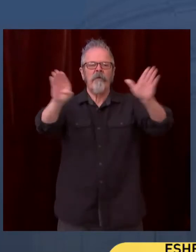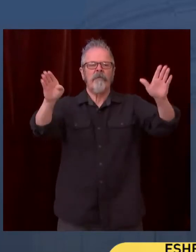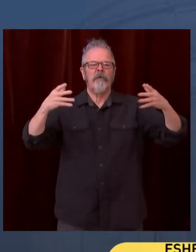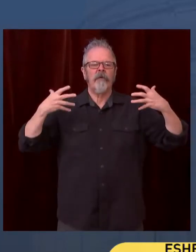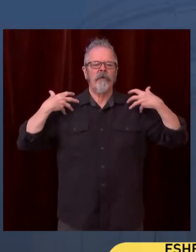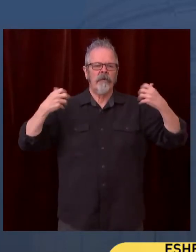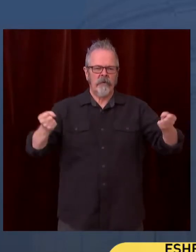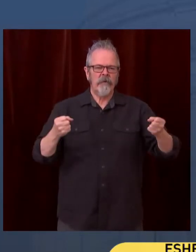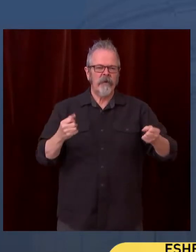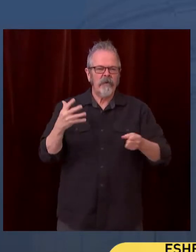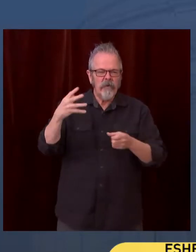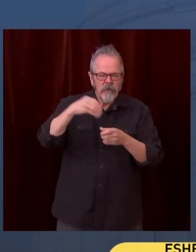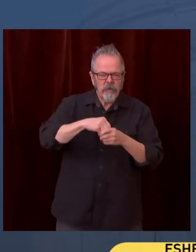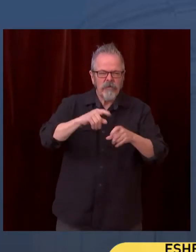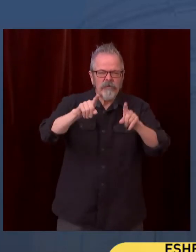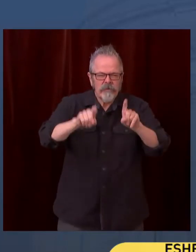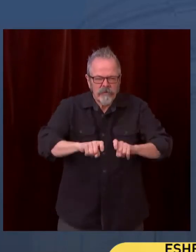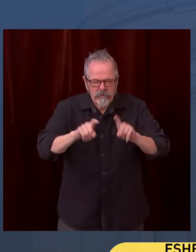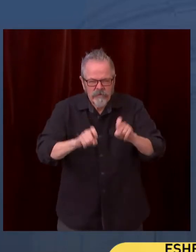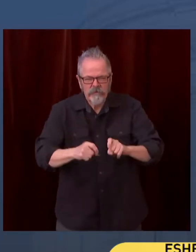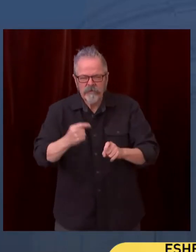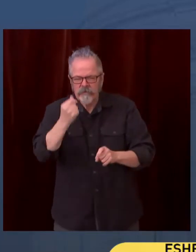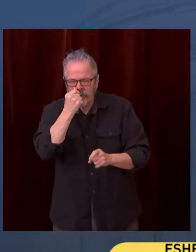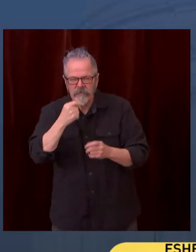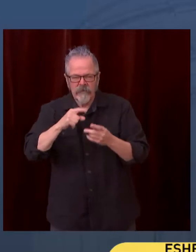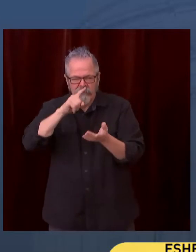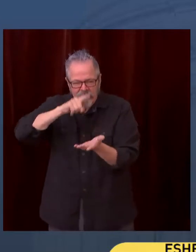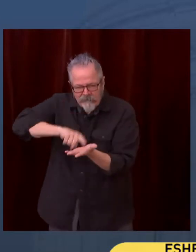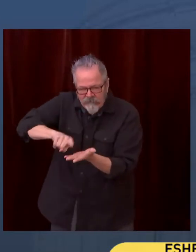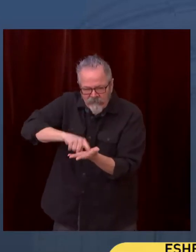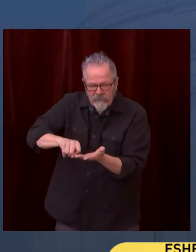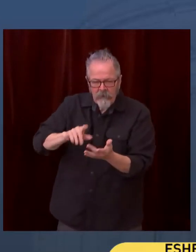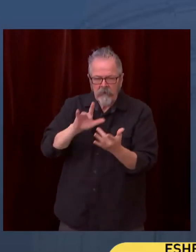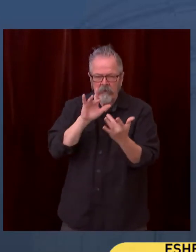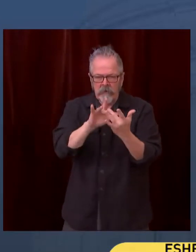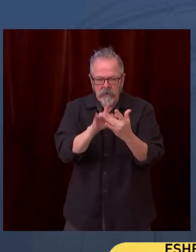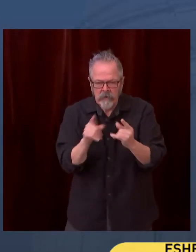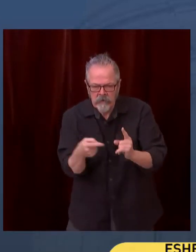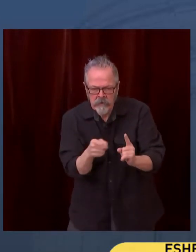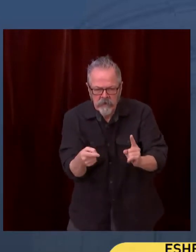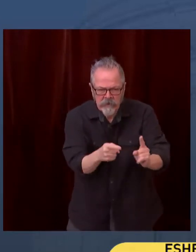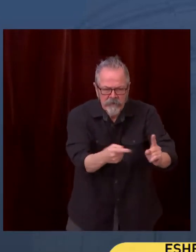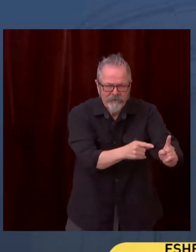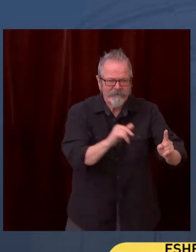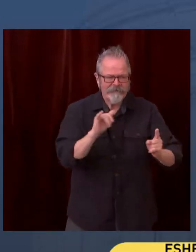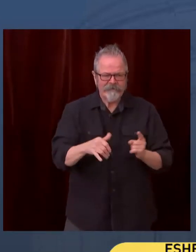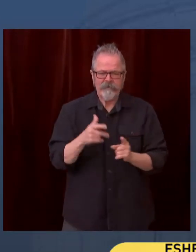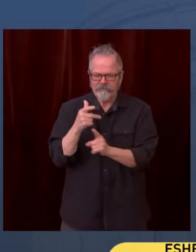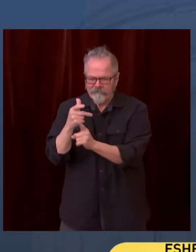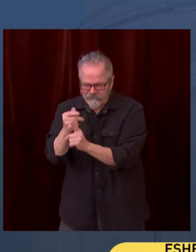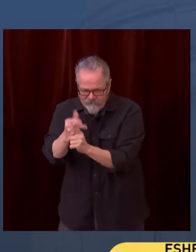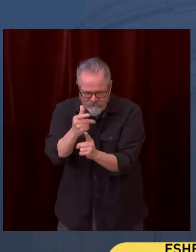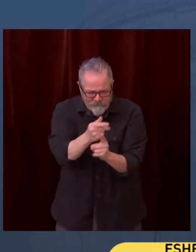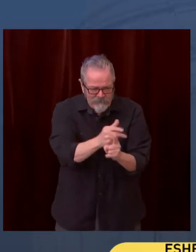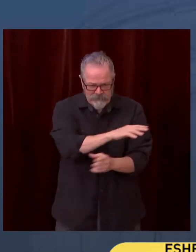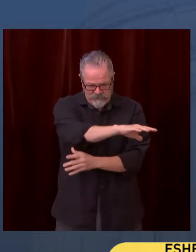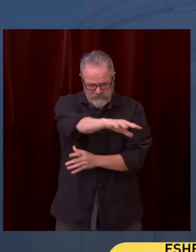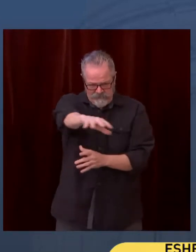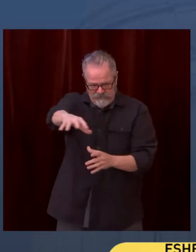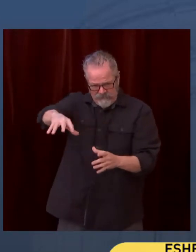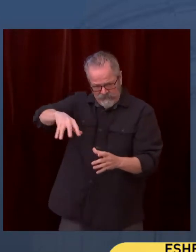for investigation, for contact tracing, and funding for our ongoing vaccination efforts, which